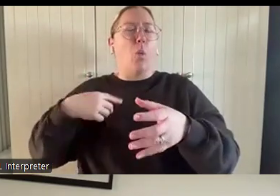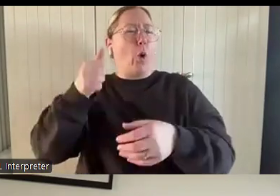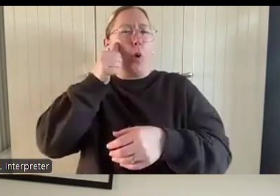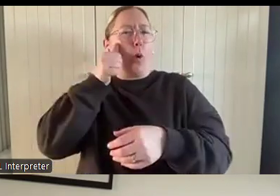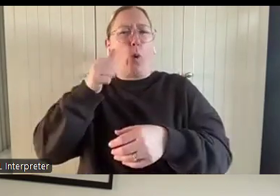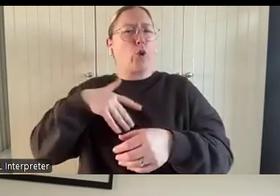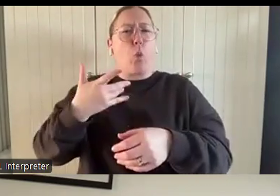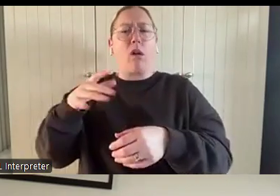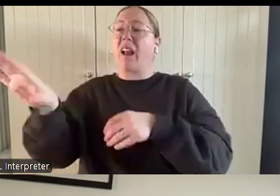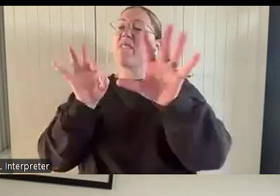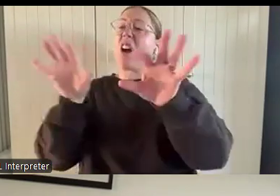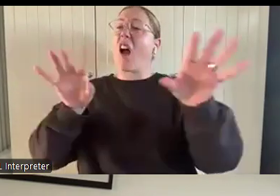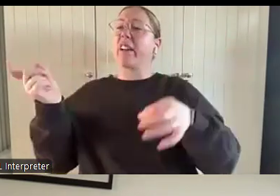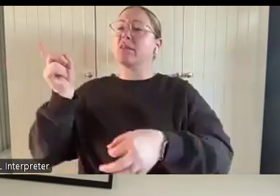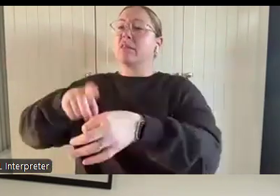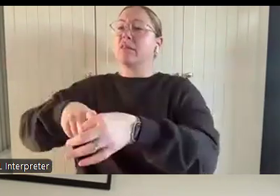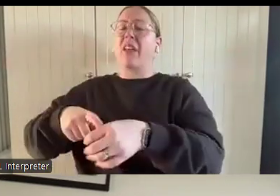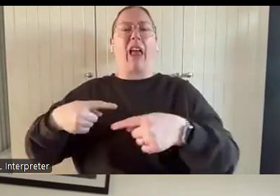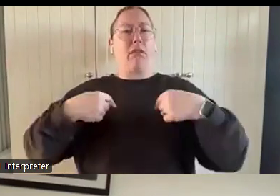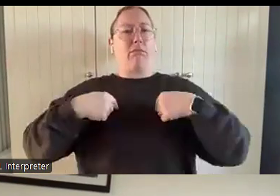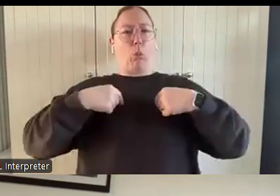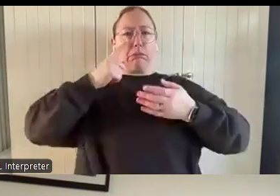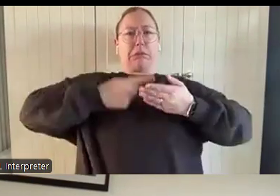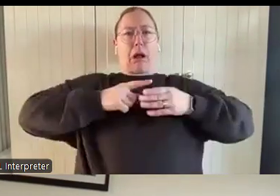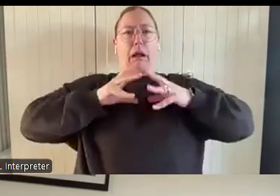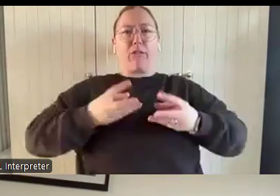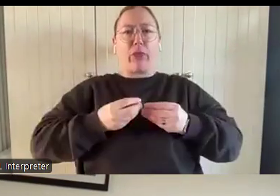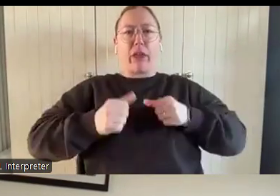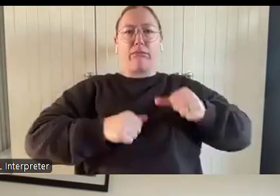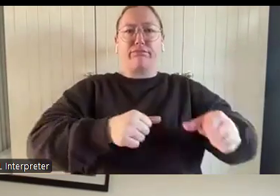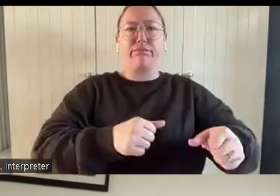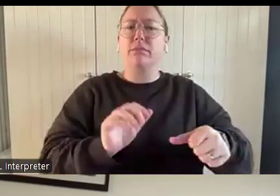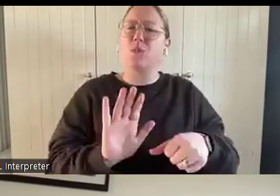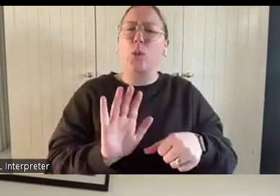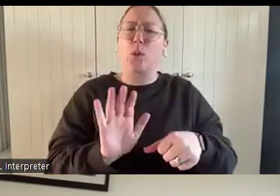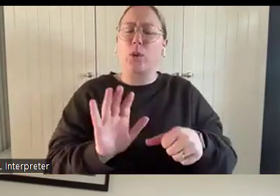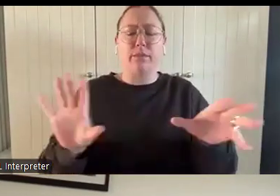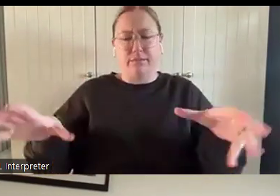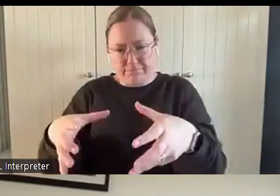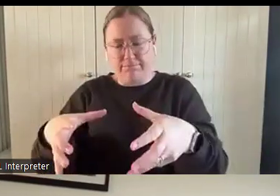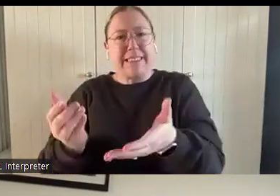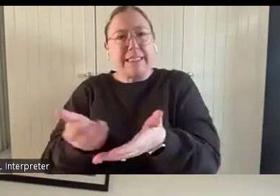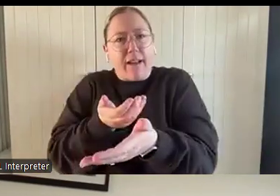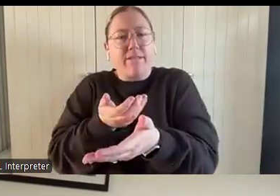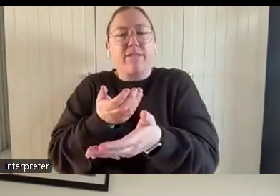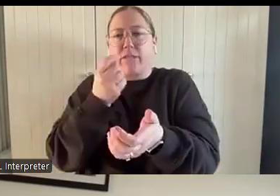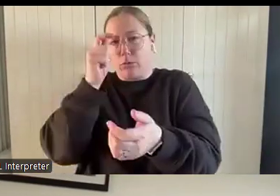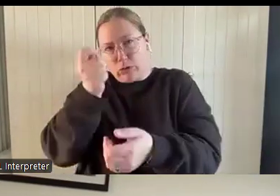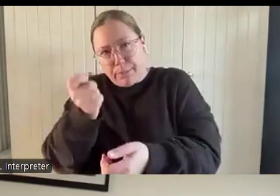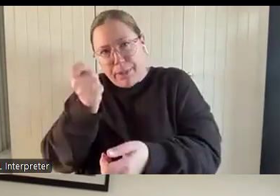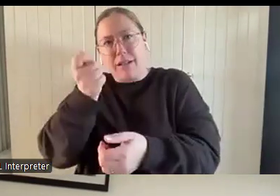preset way of working. We wanted to create a space that felt safe, respectful, and genuinely collaborative from the